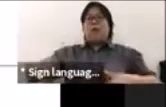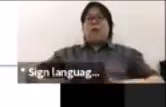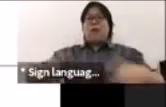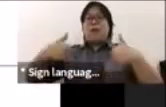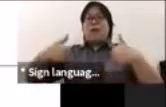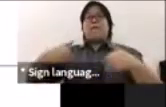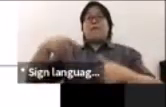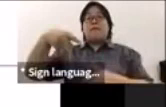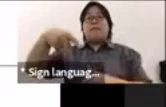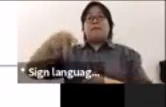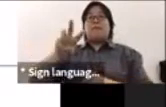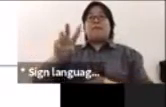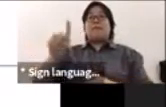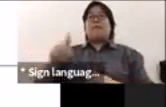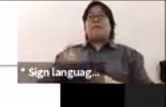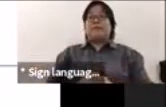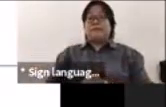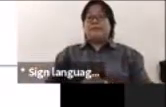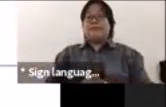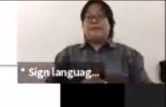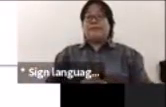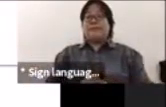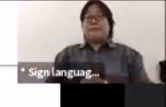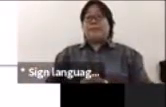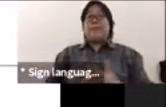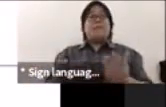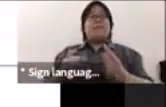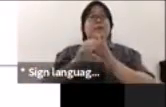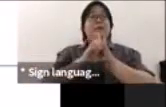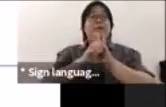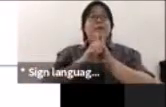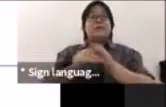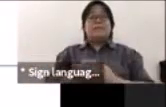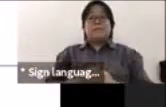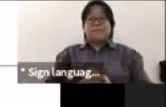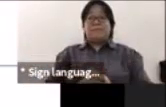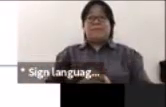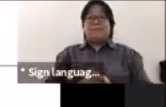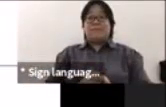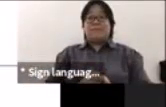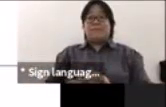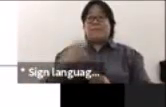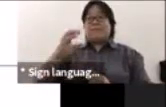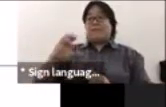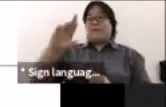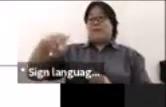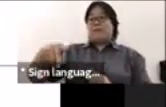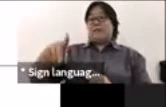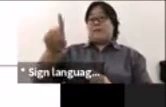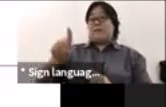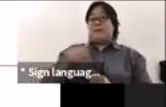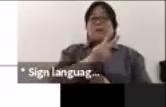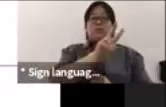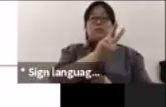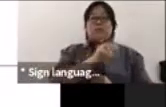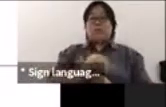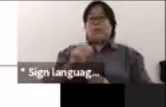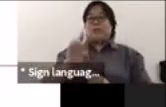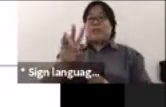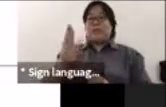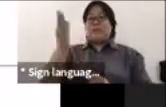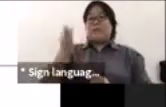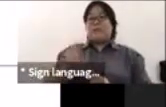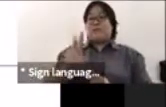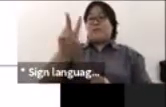disability. For example, they had signed the CRPD in 2007 and ratified